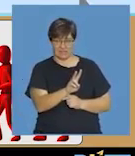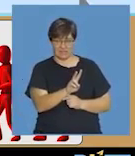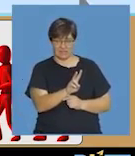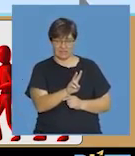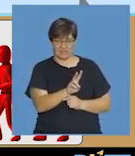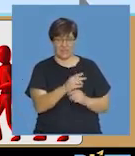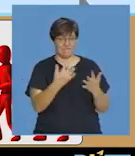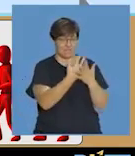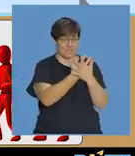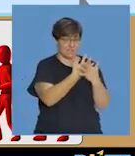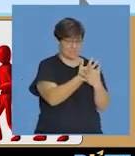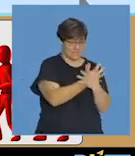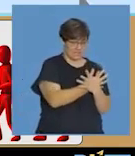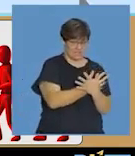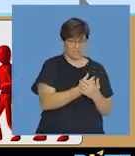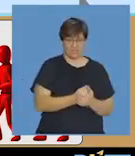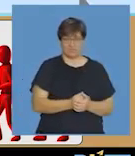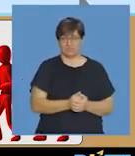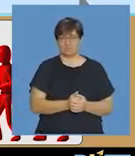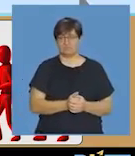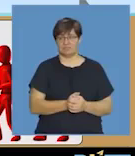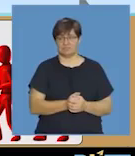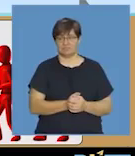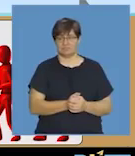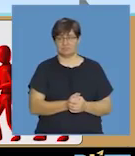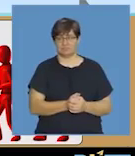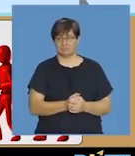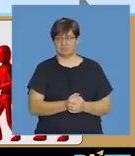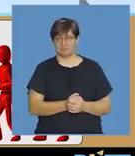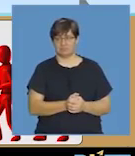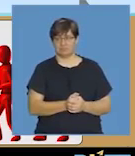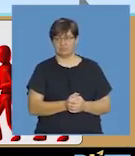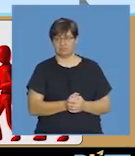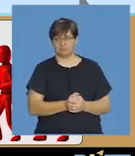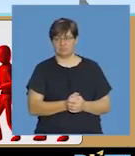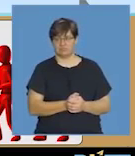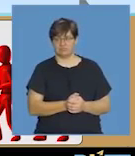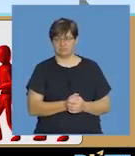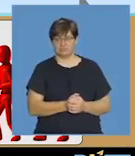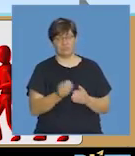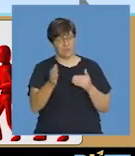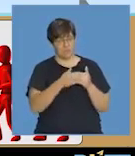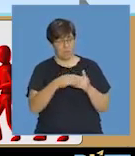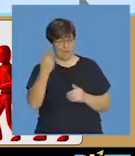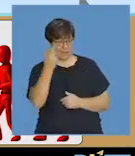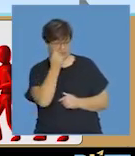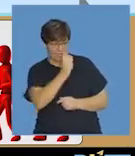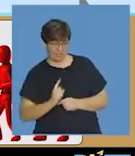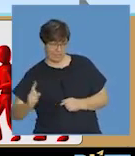it was getting faster and faster. Okay? Now, let's put another